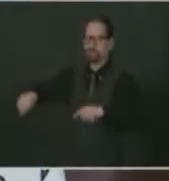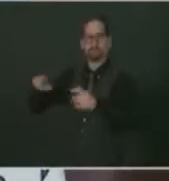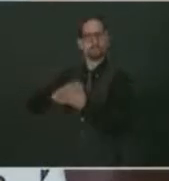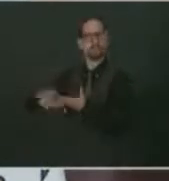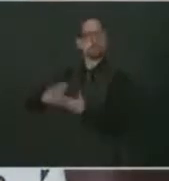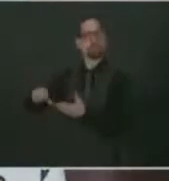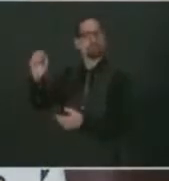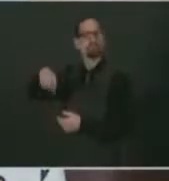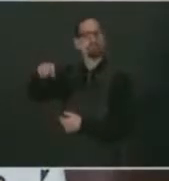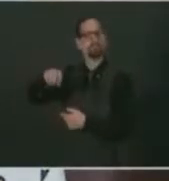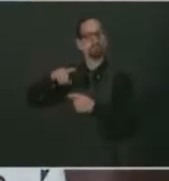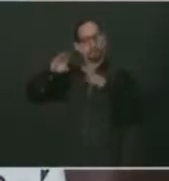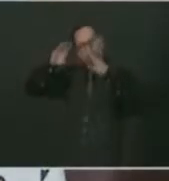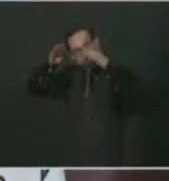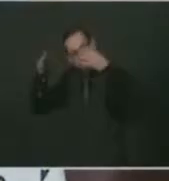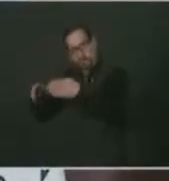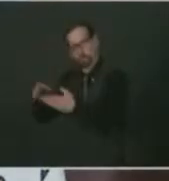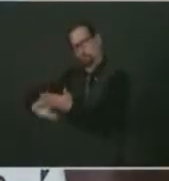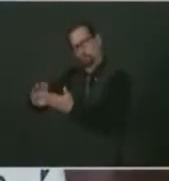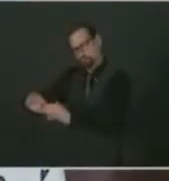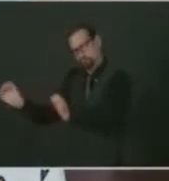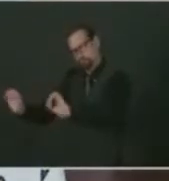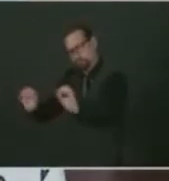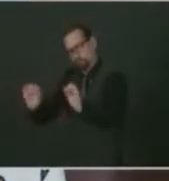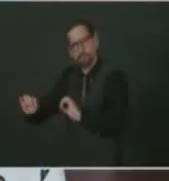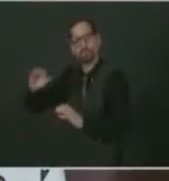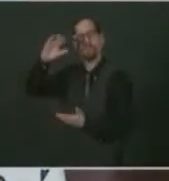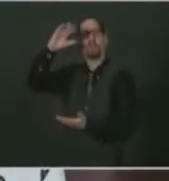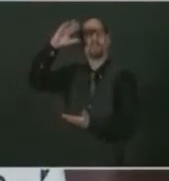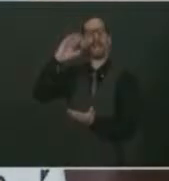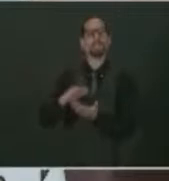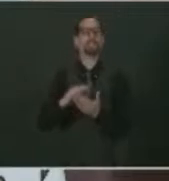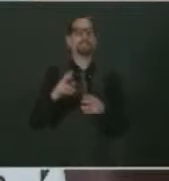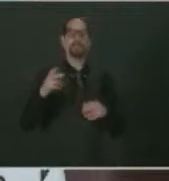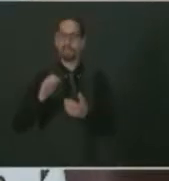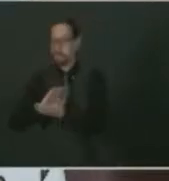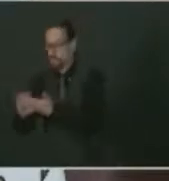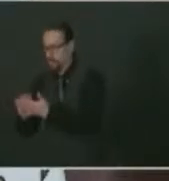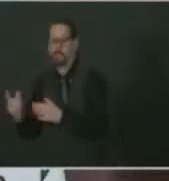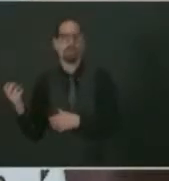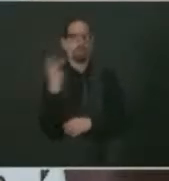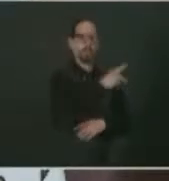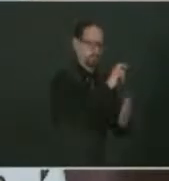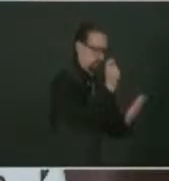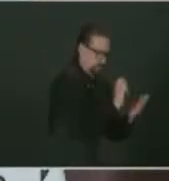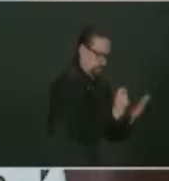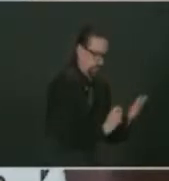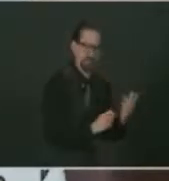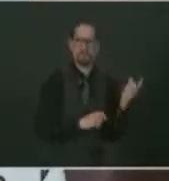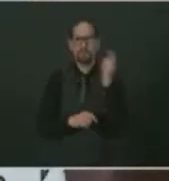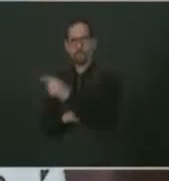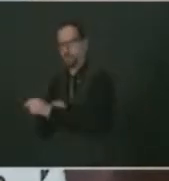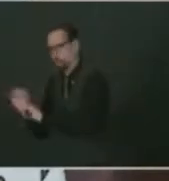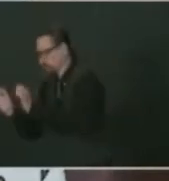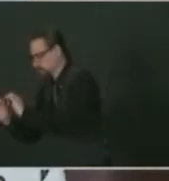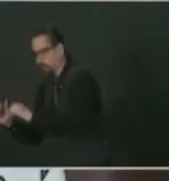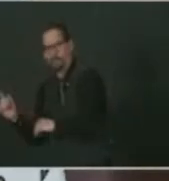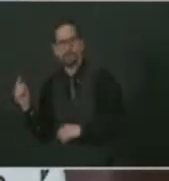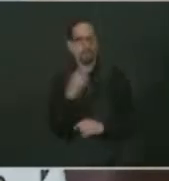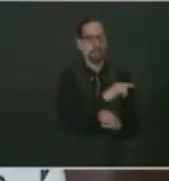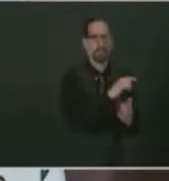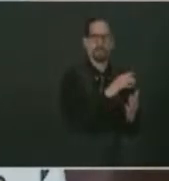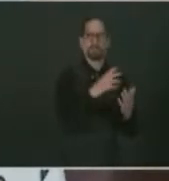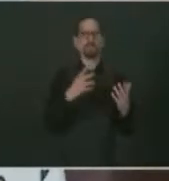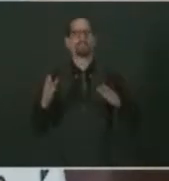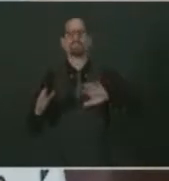that especially frequently touched surfaces continue to be cleaned, that there be an overall facility cleaning in accordance with the protocols, but we